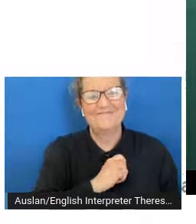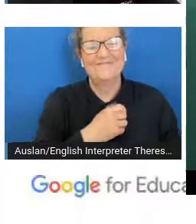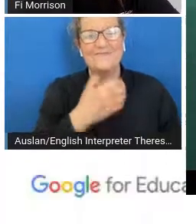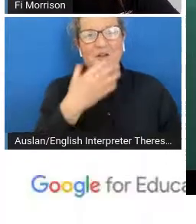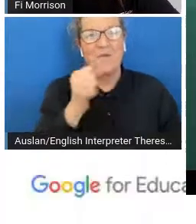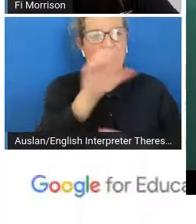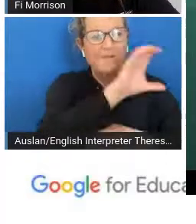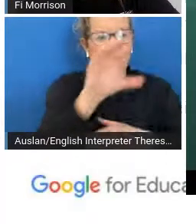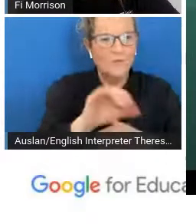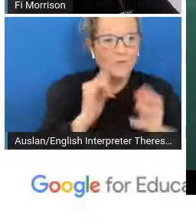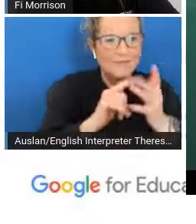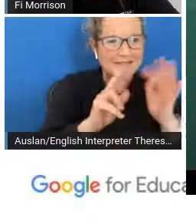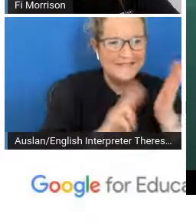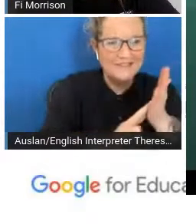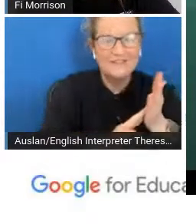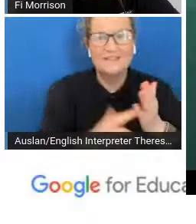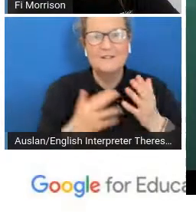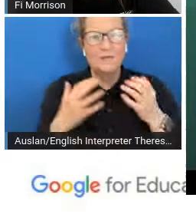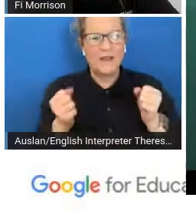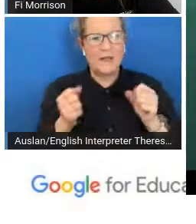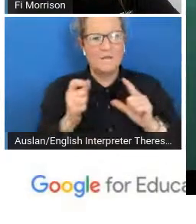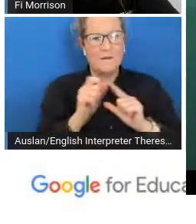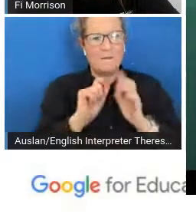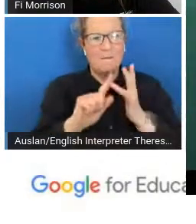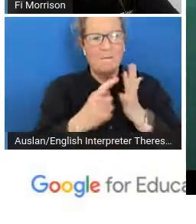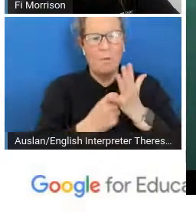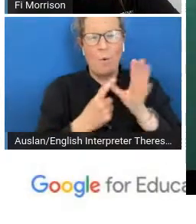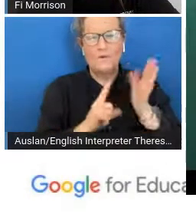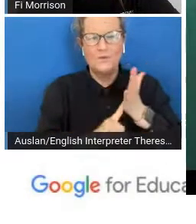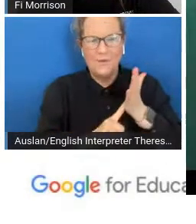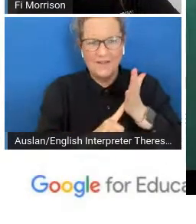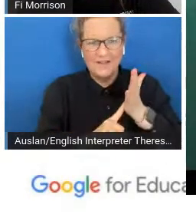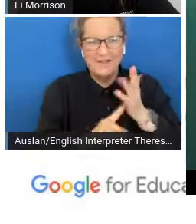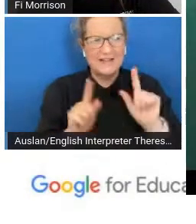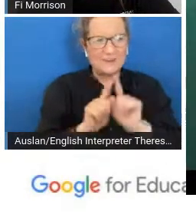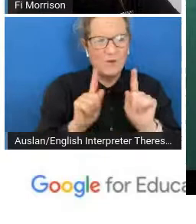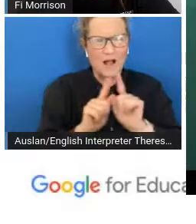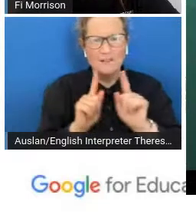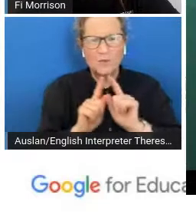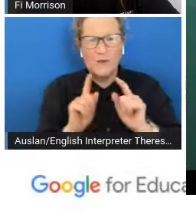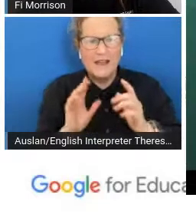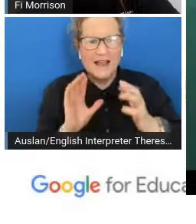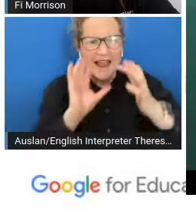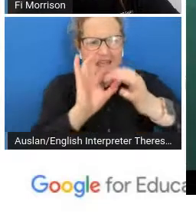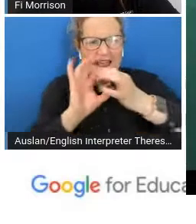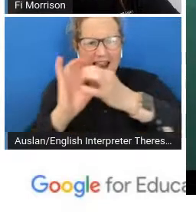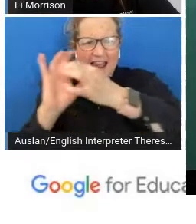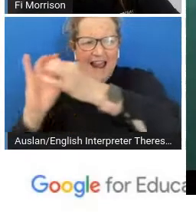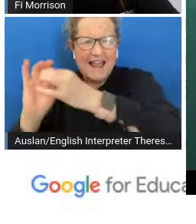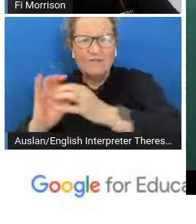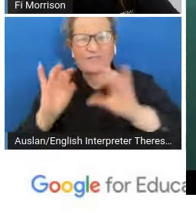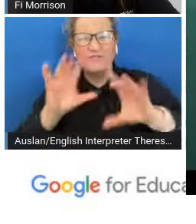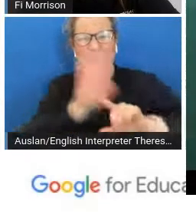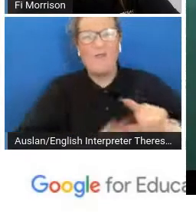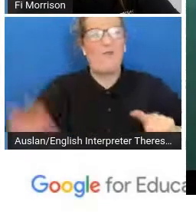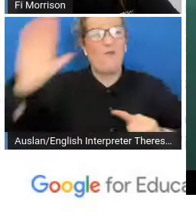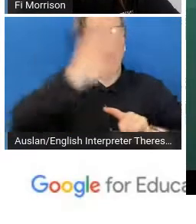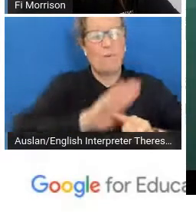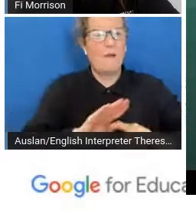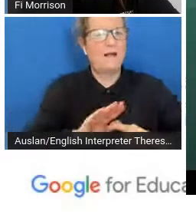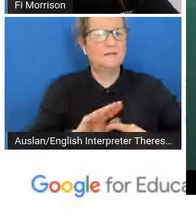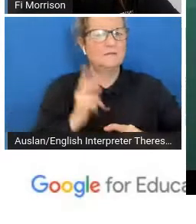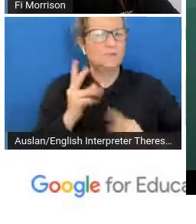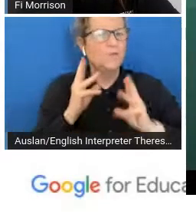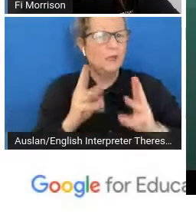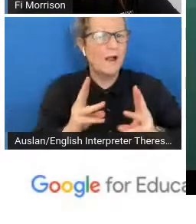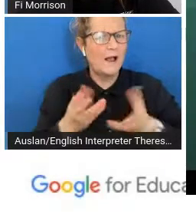connect students with scientists from around Australia. But we also do a bit of a two-way learning. So we learn about the first